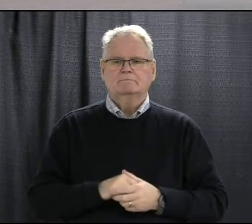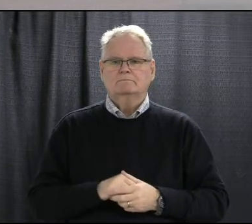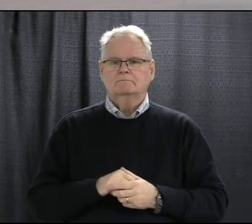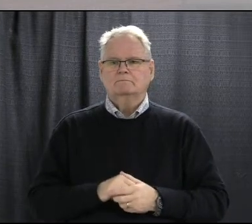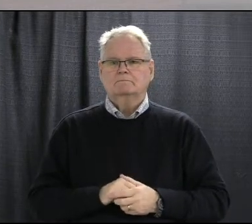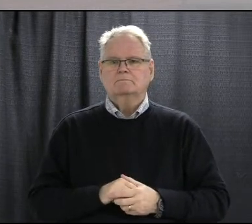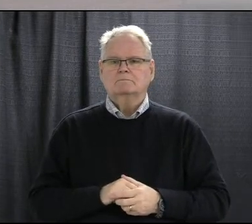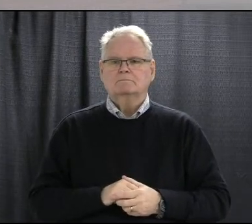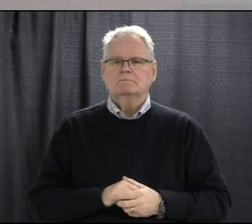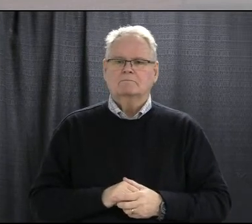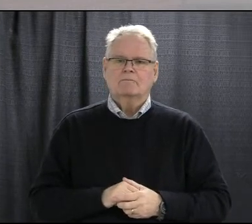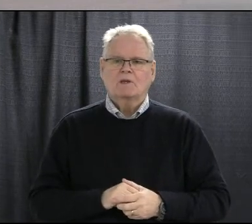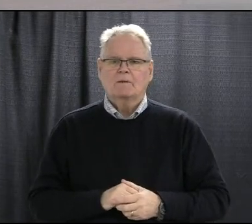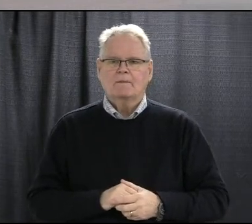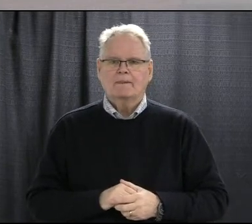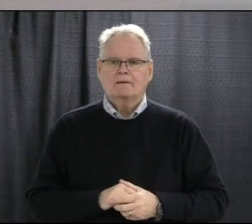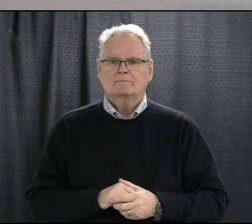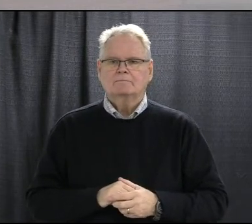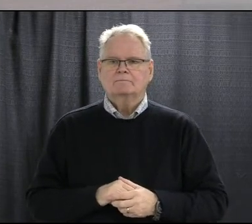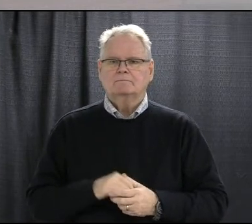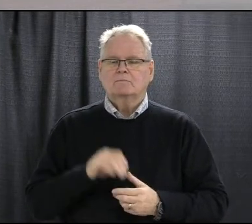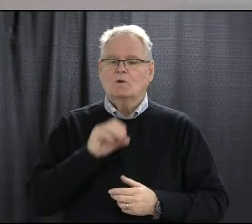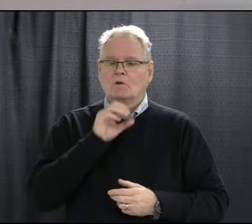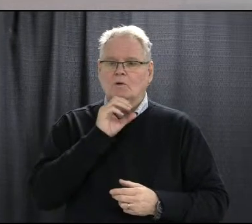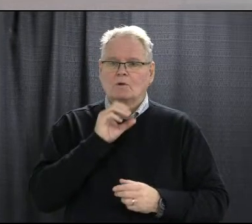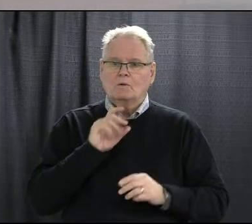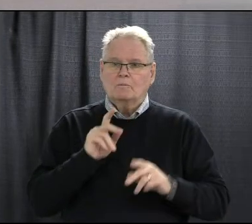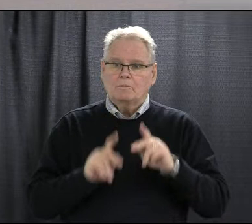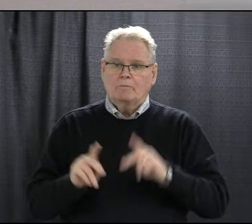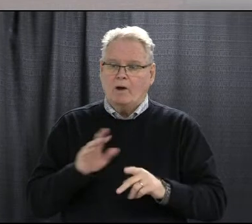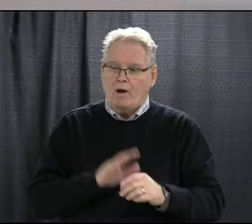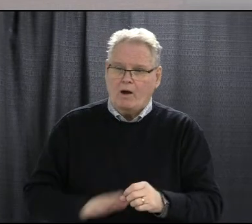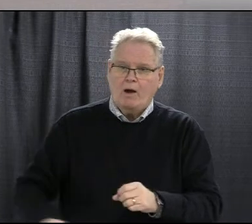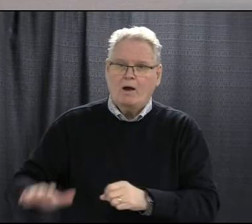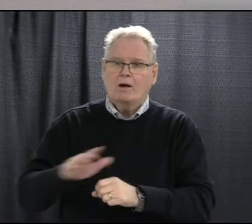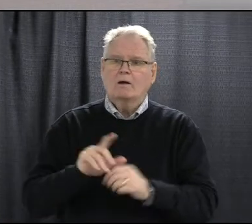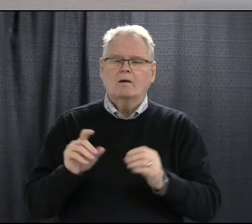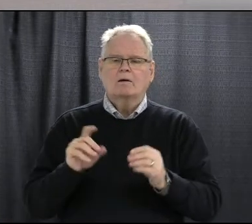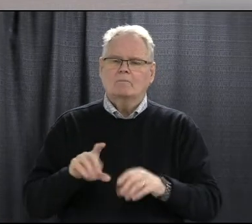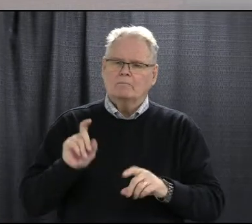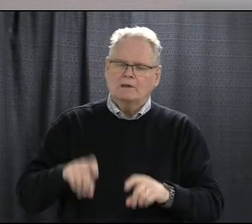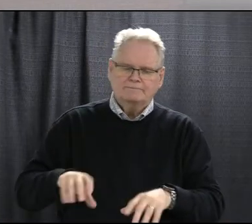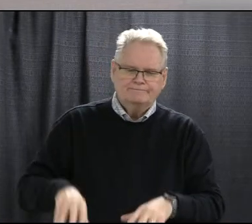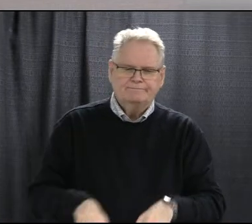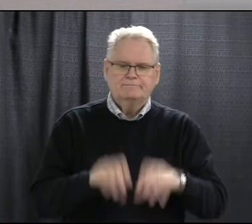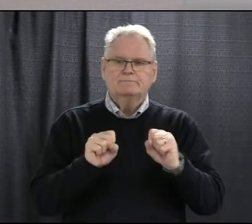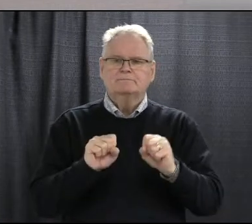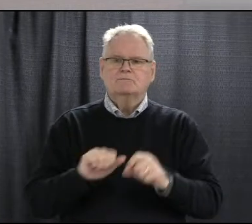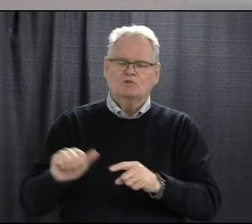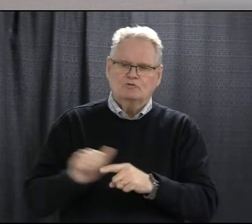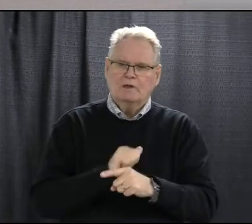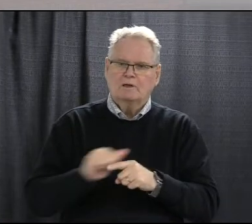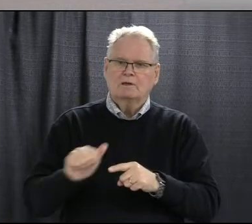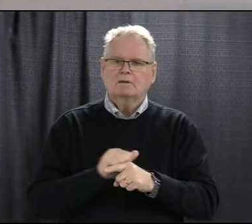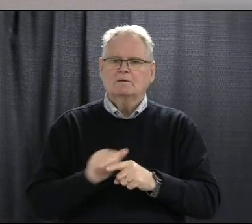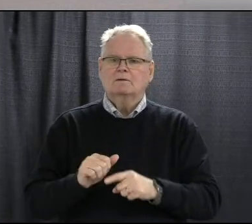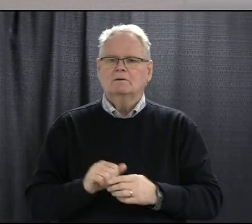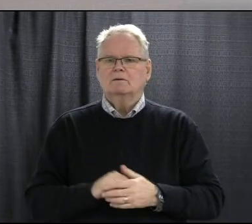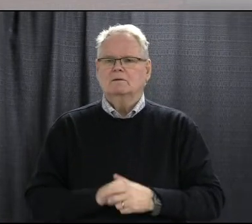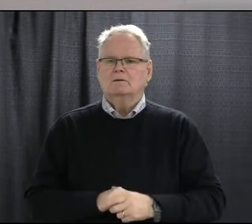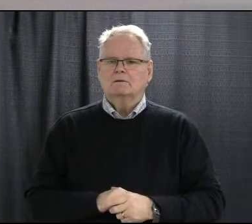approach. So as important, the physicians, the nurse practitioners, nursing staff who are trained in older adult care,